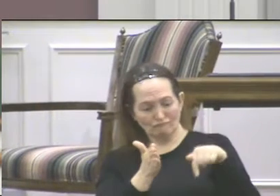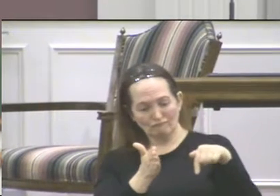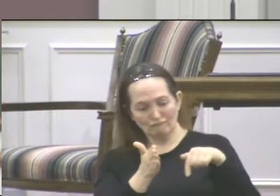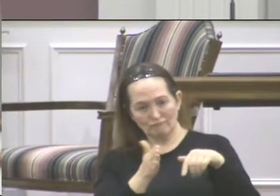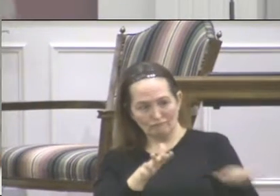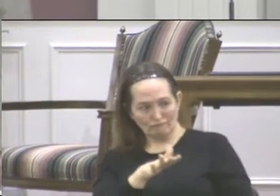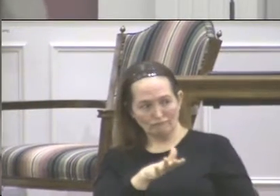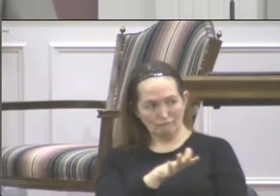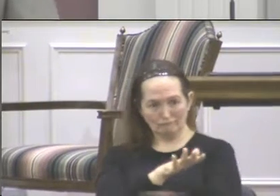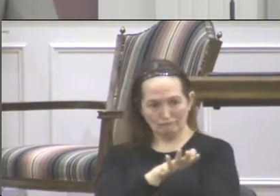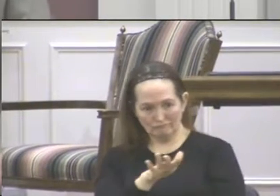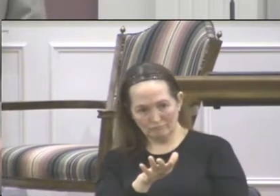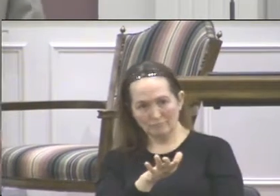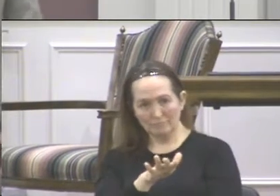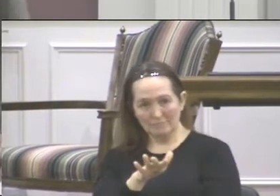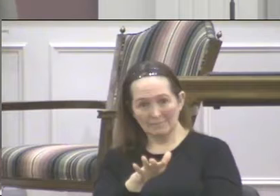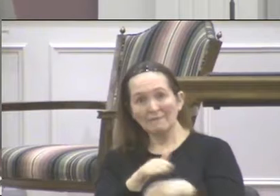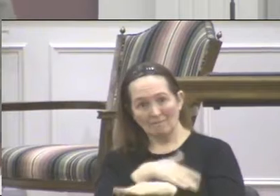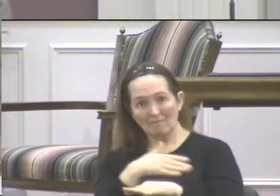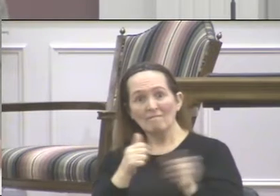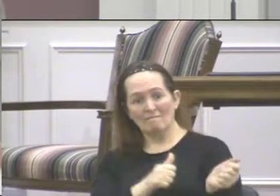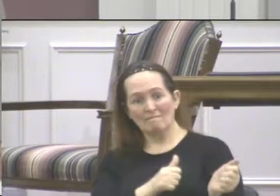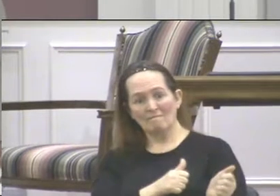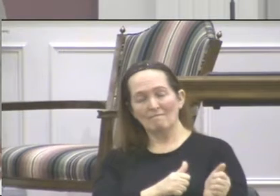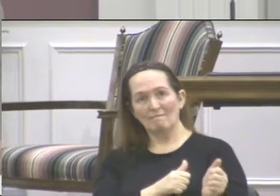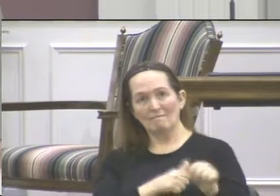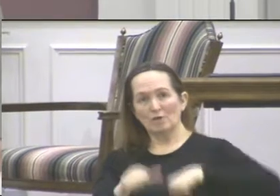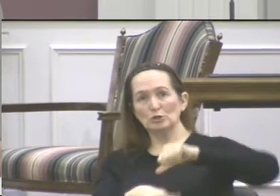downstairs right below me in our fellowship hall.